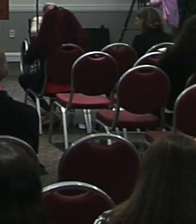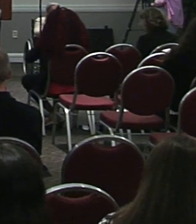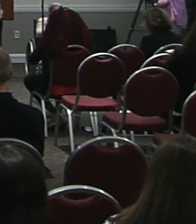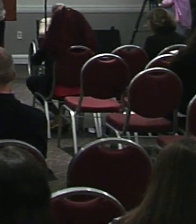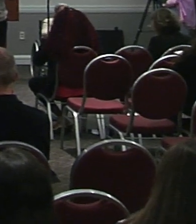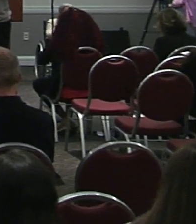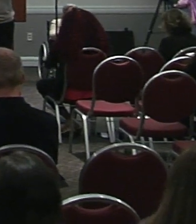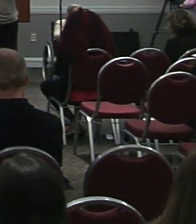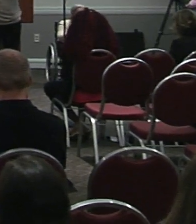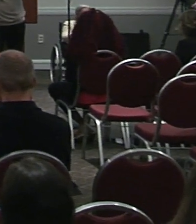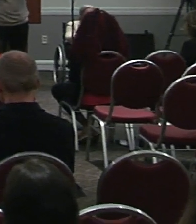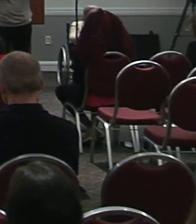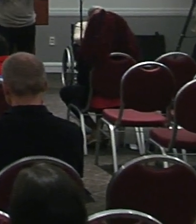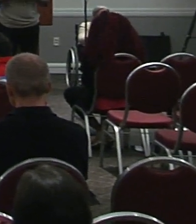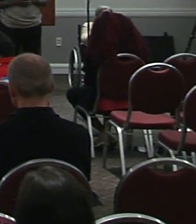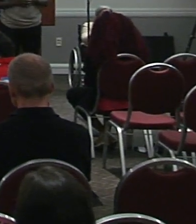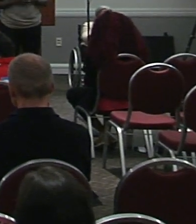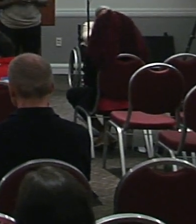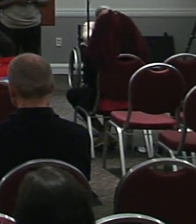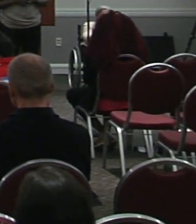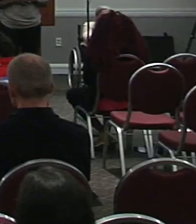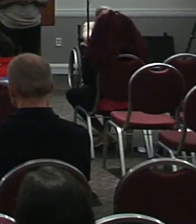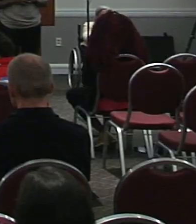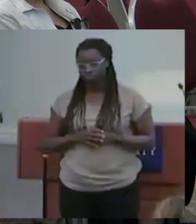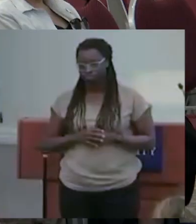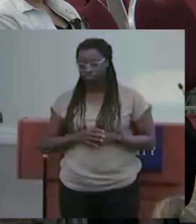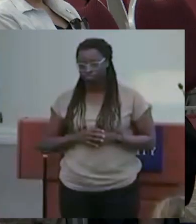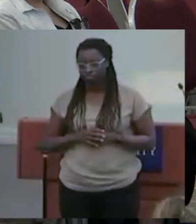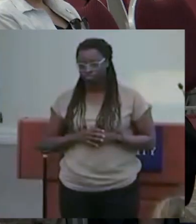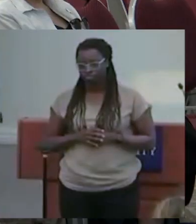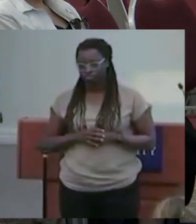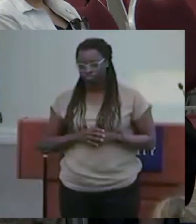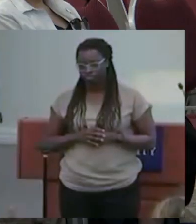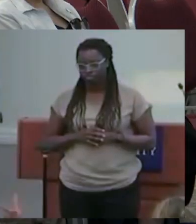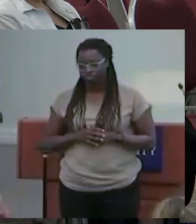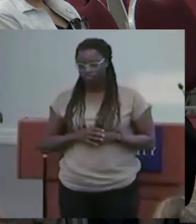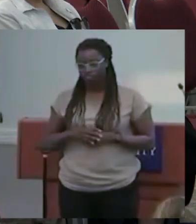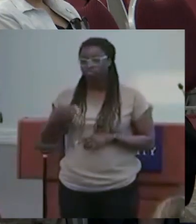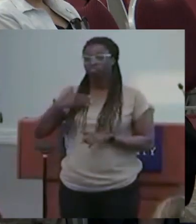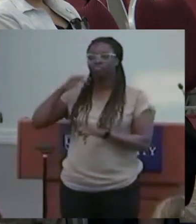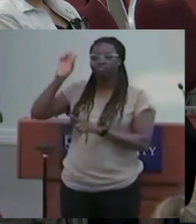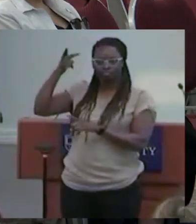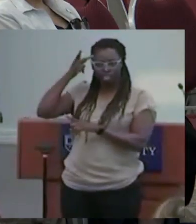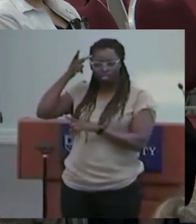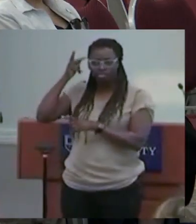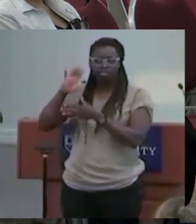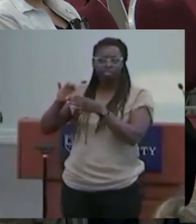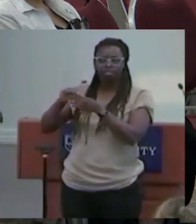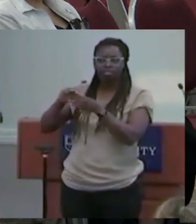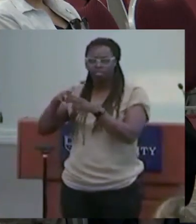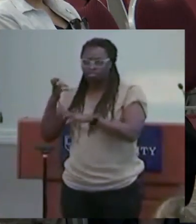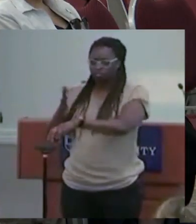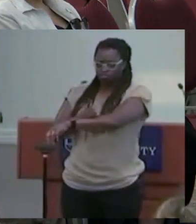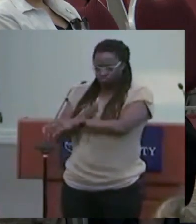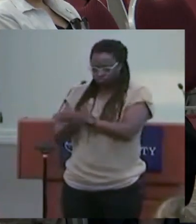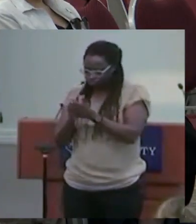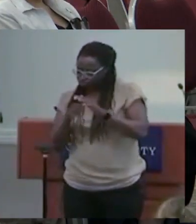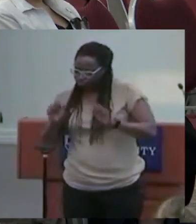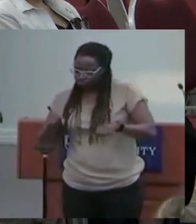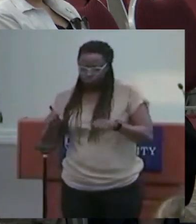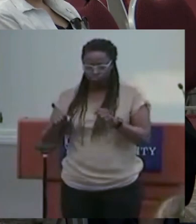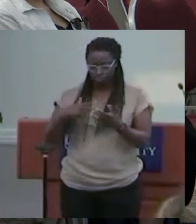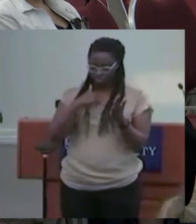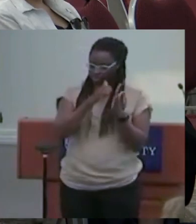With that being said, we also have political will to get things done right. We have laws and other